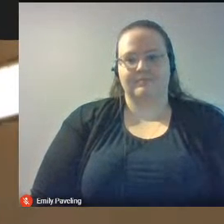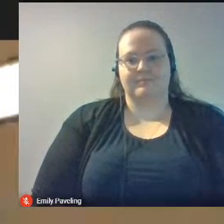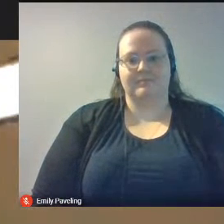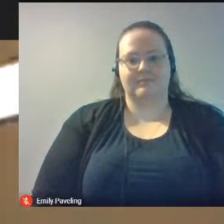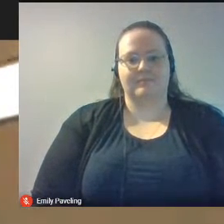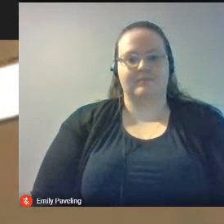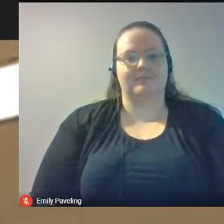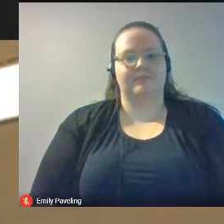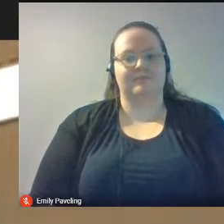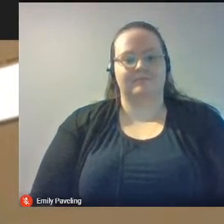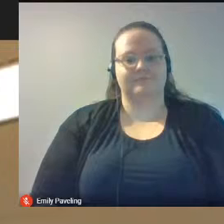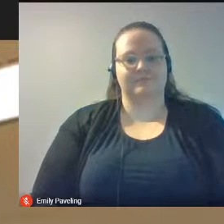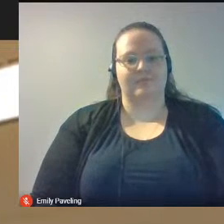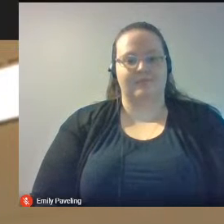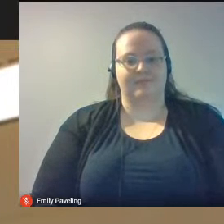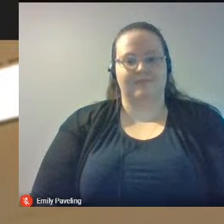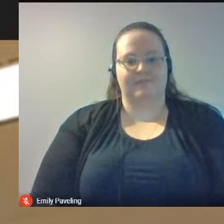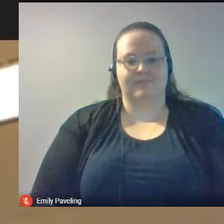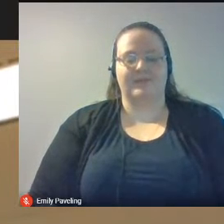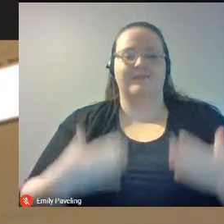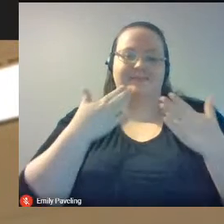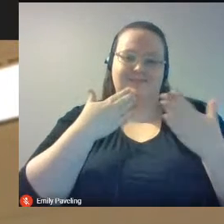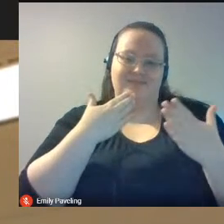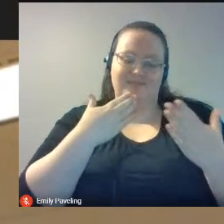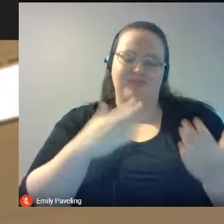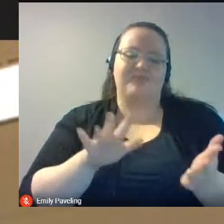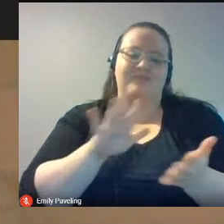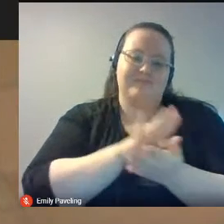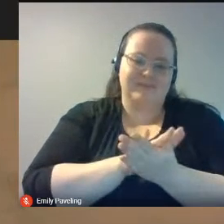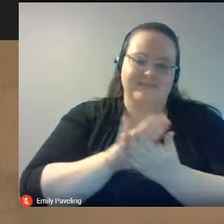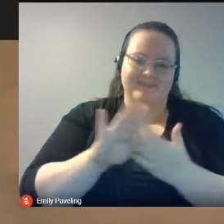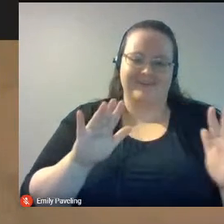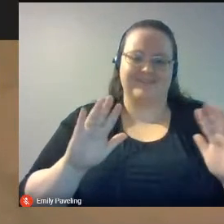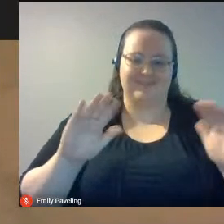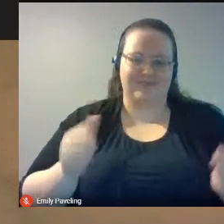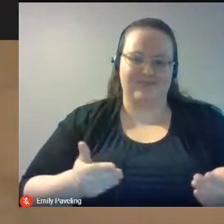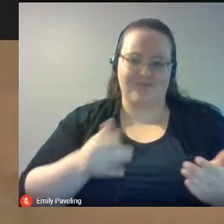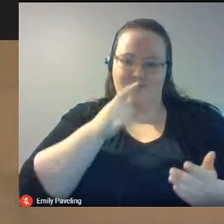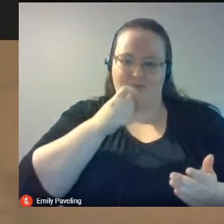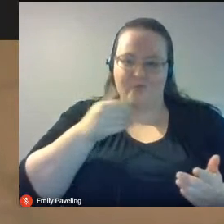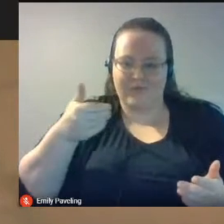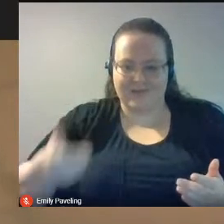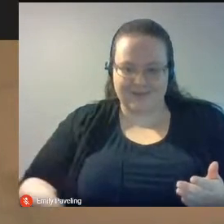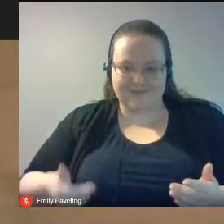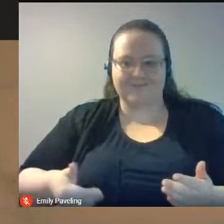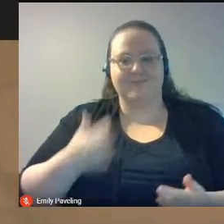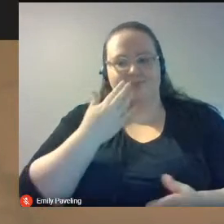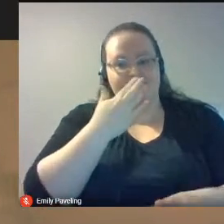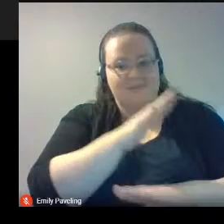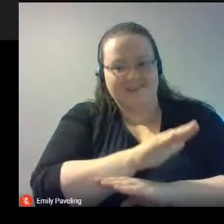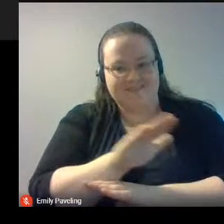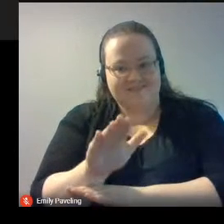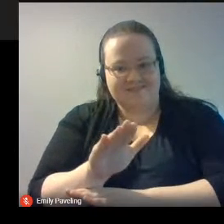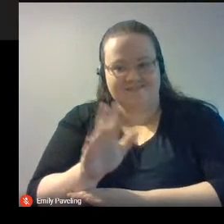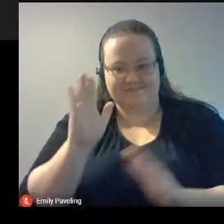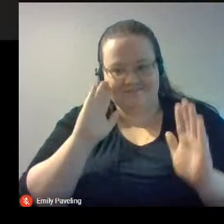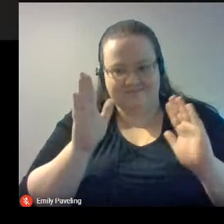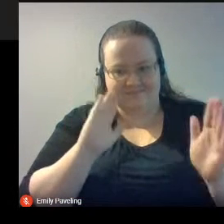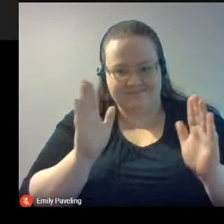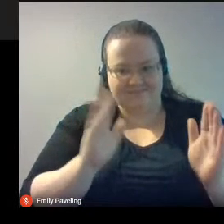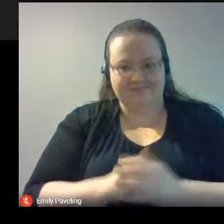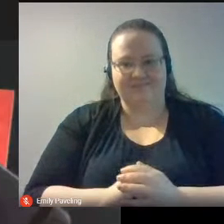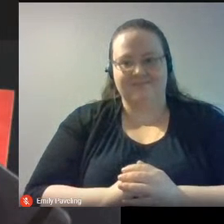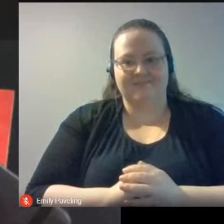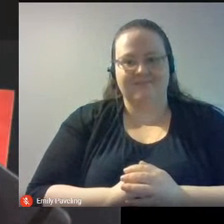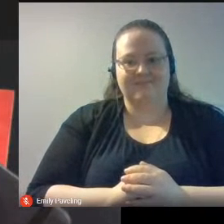Well, thank you so much for that very kind introduction, Pat, and good evening, everyone. So firstly, thank you for